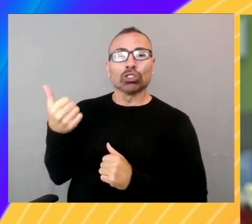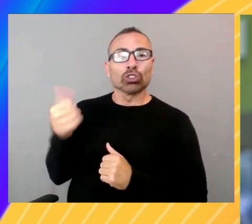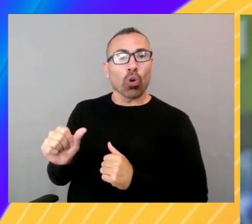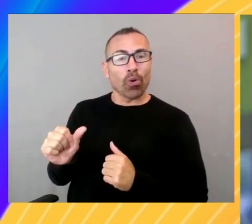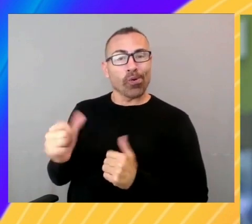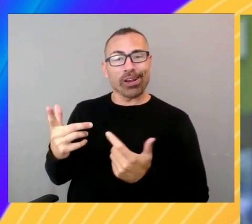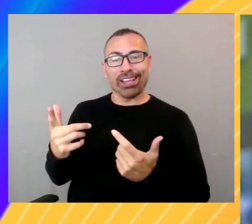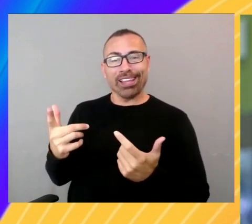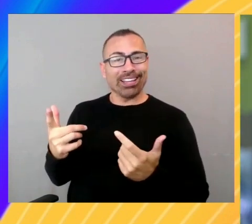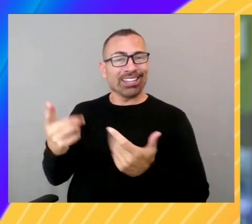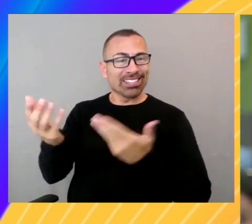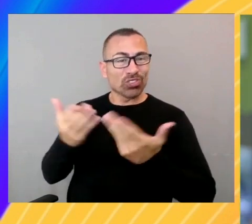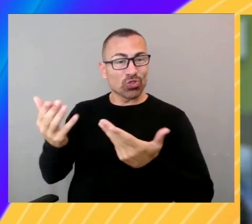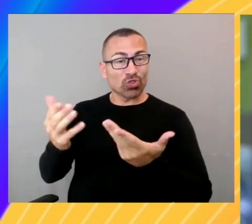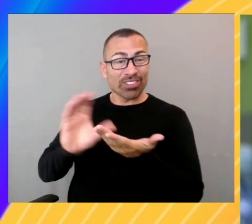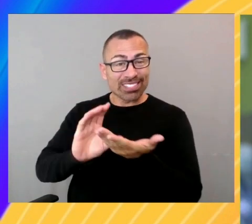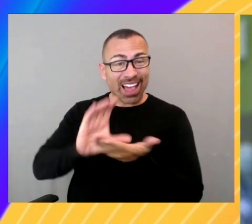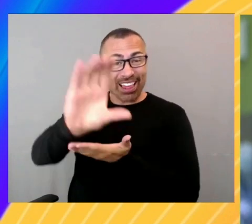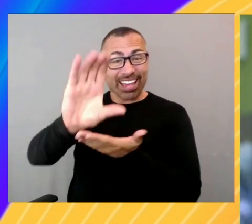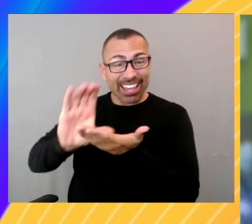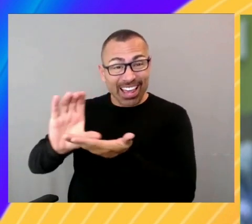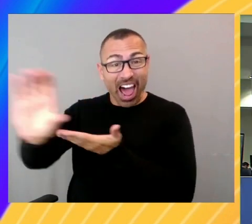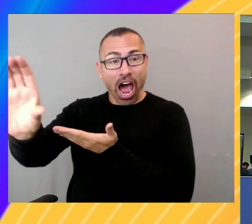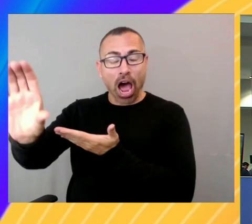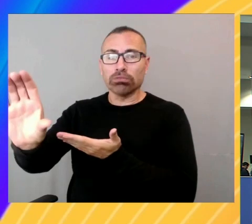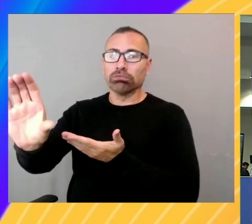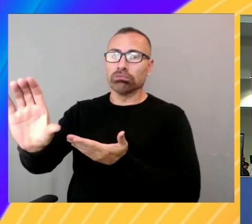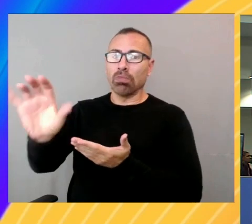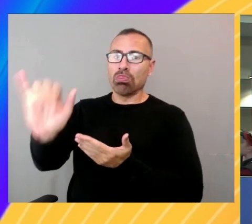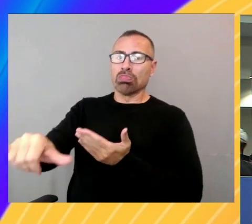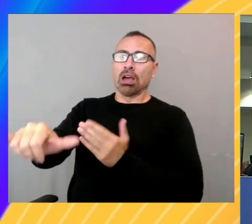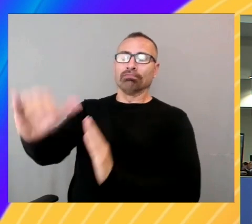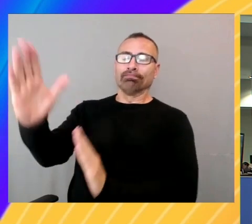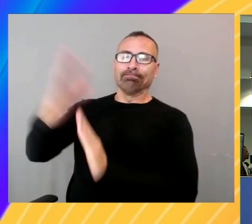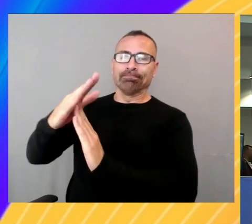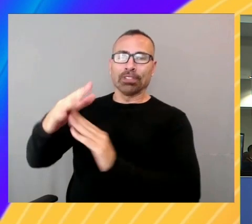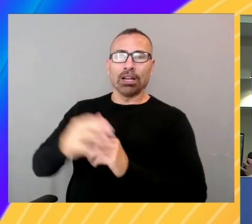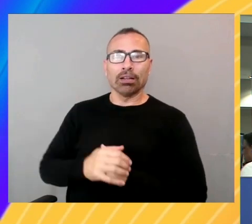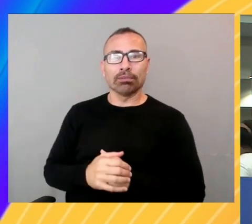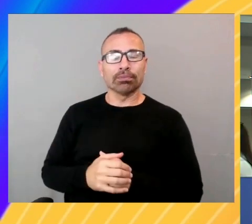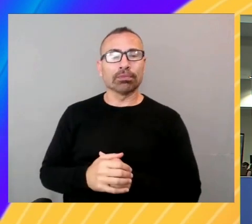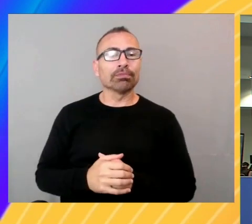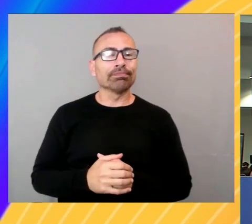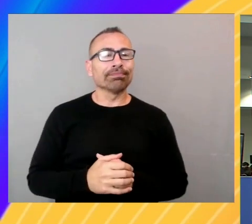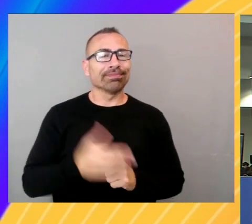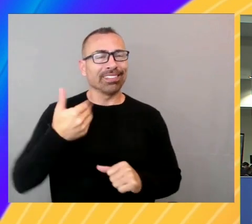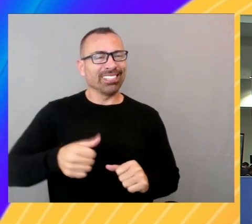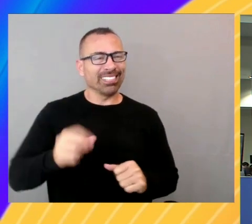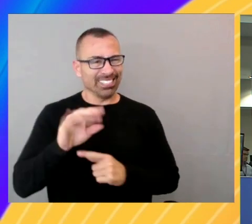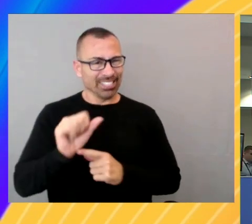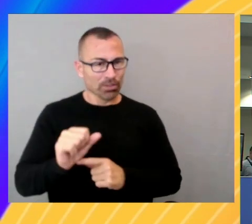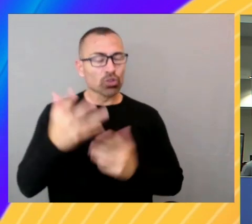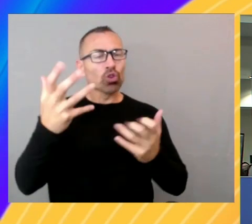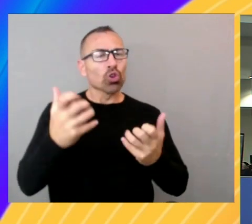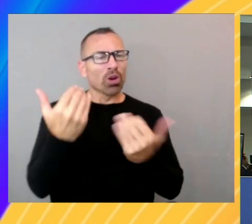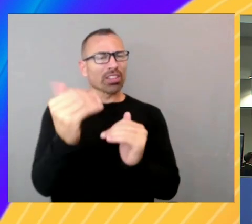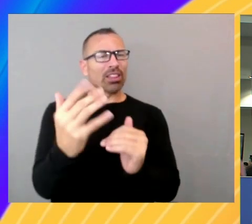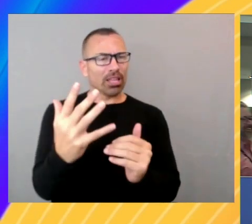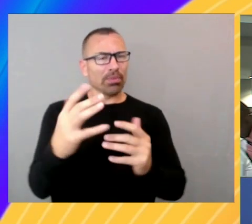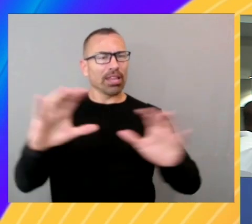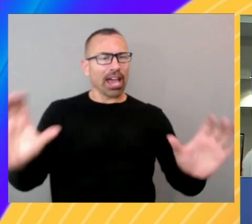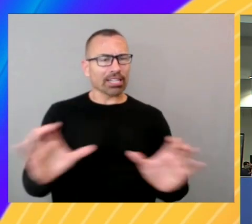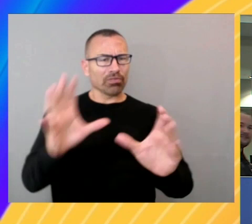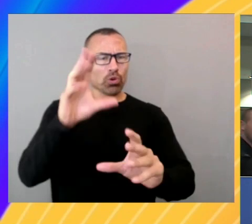is the best way to do that. Sure. So you want to limit activity within the management account, and it's a very powerful account. Yes.